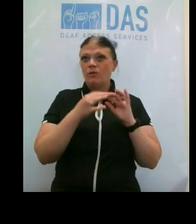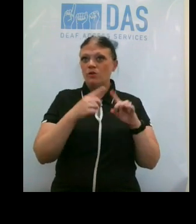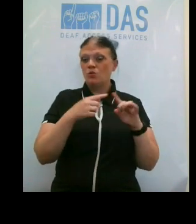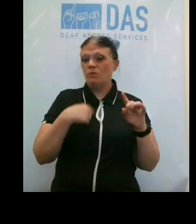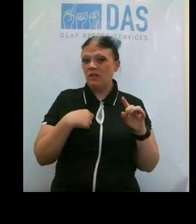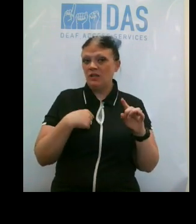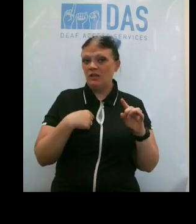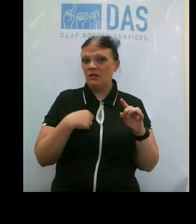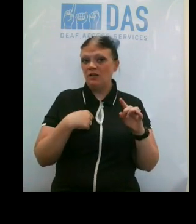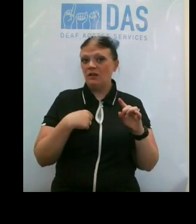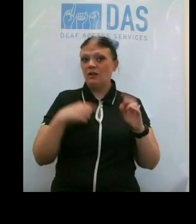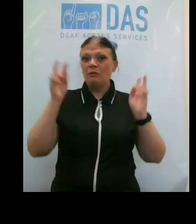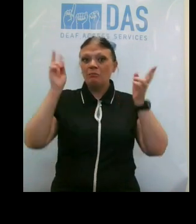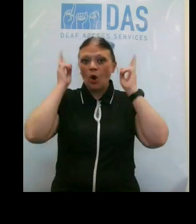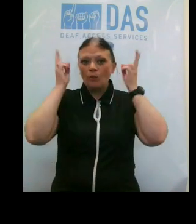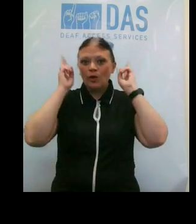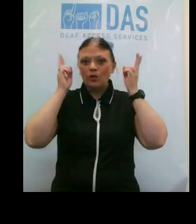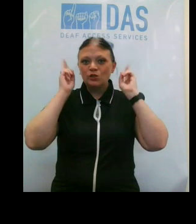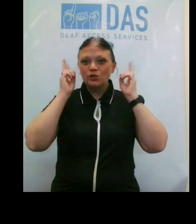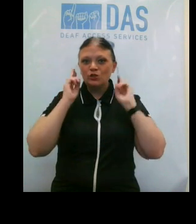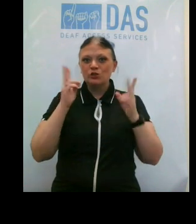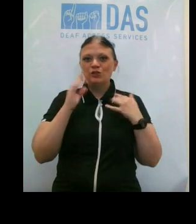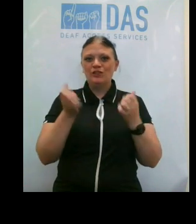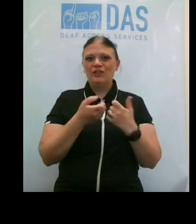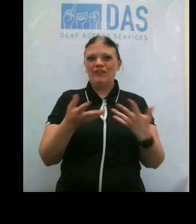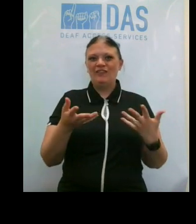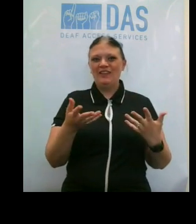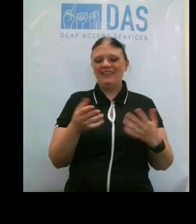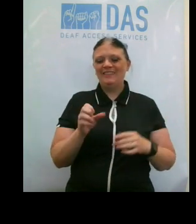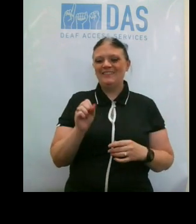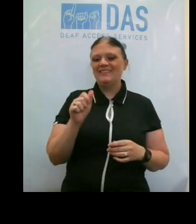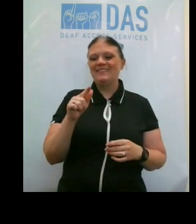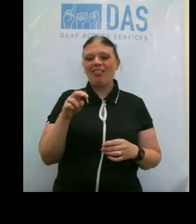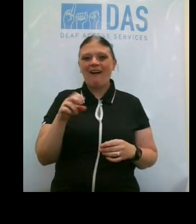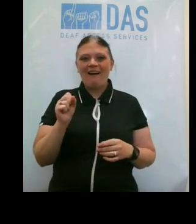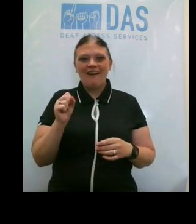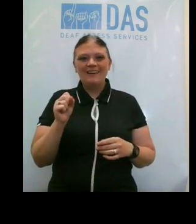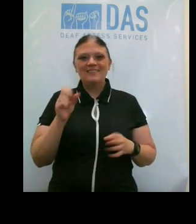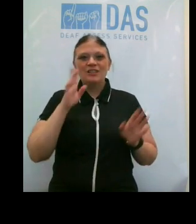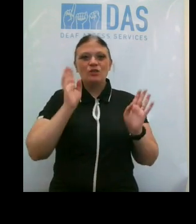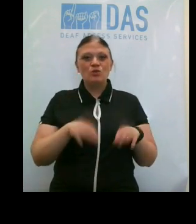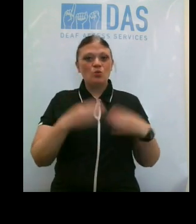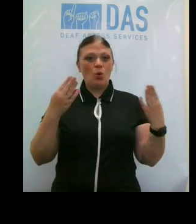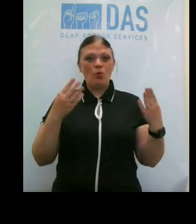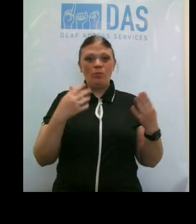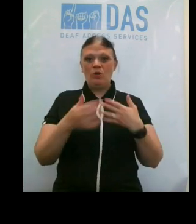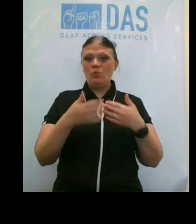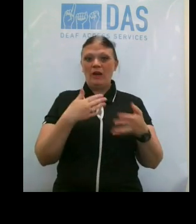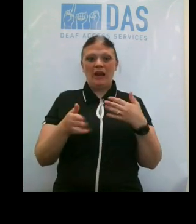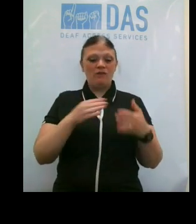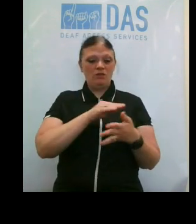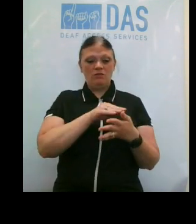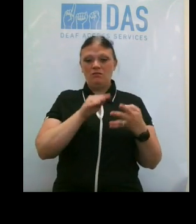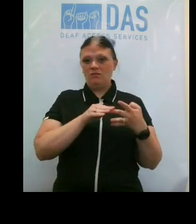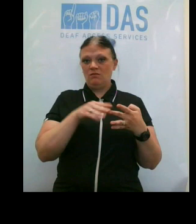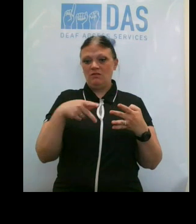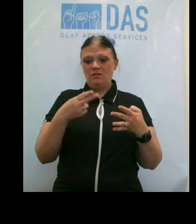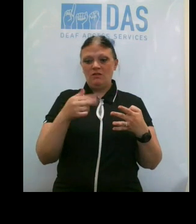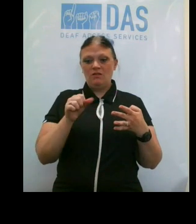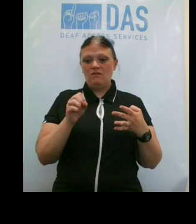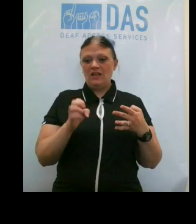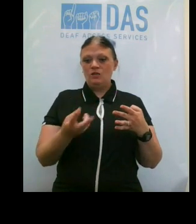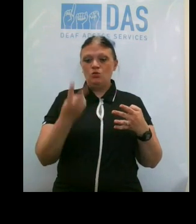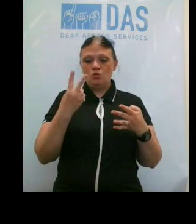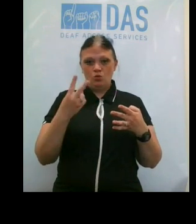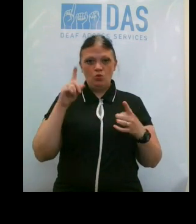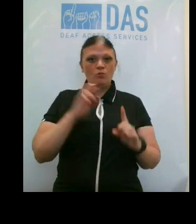moment, barber shops and beauty parlors, beauty salons. To open whenever we get to phase 2, you got to have a plan in place. You have to